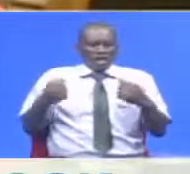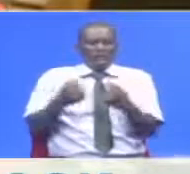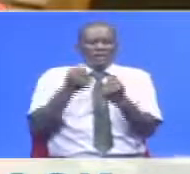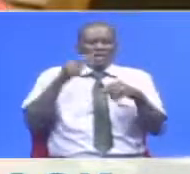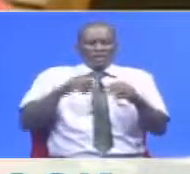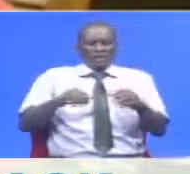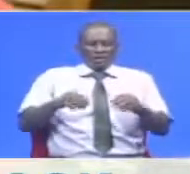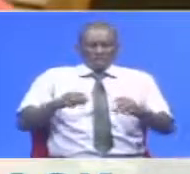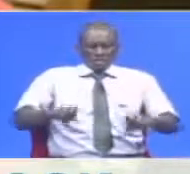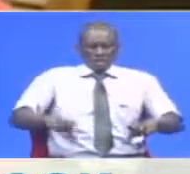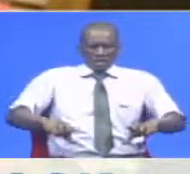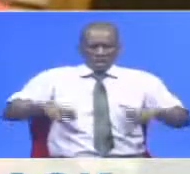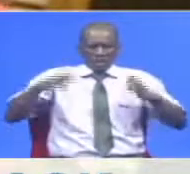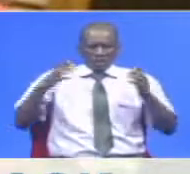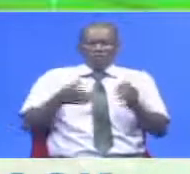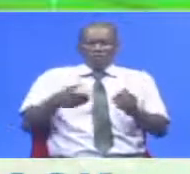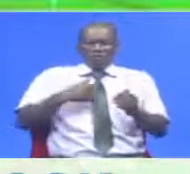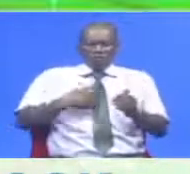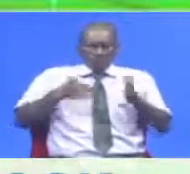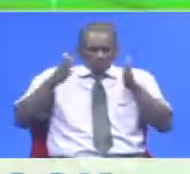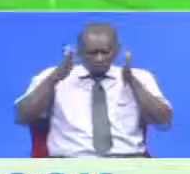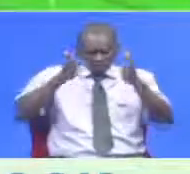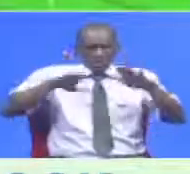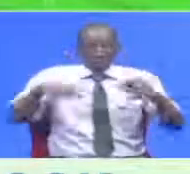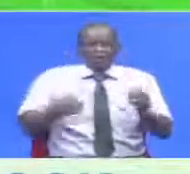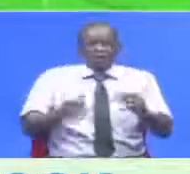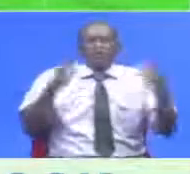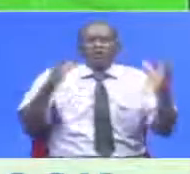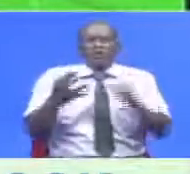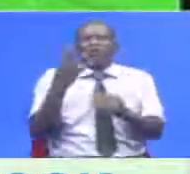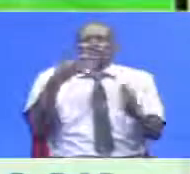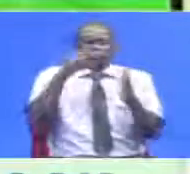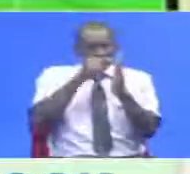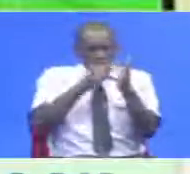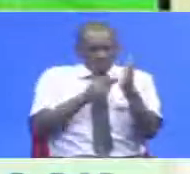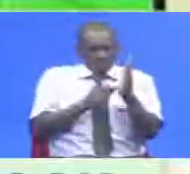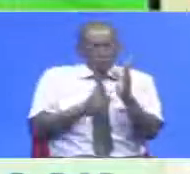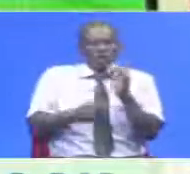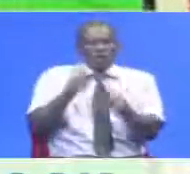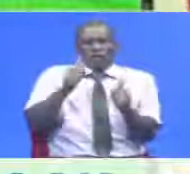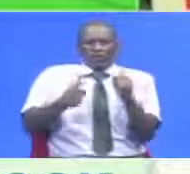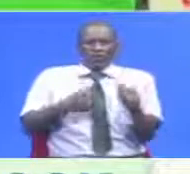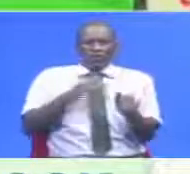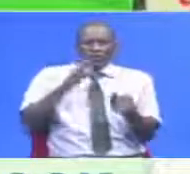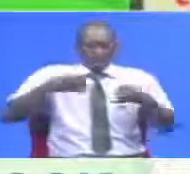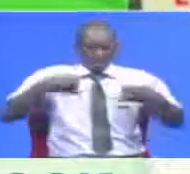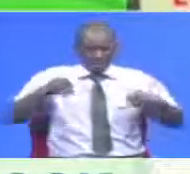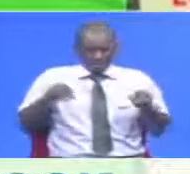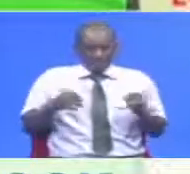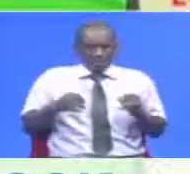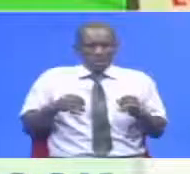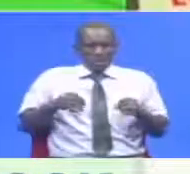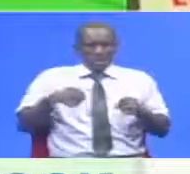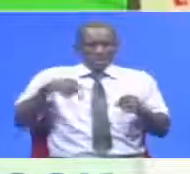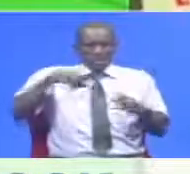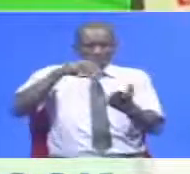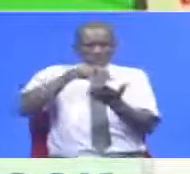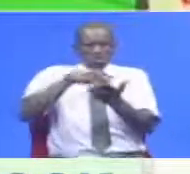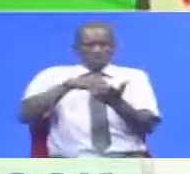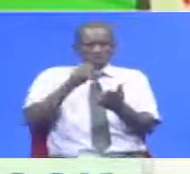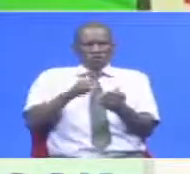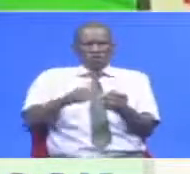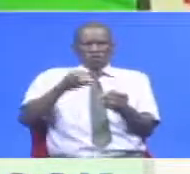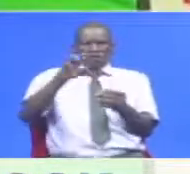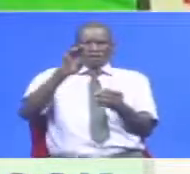is a focus on the Big Four agenda, which have been implemented in the context of the